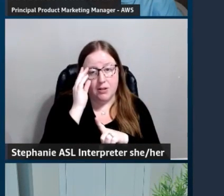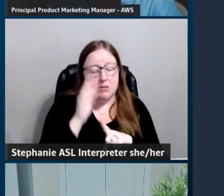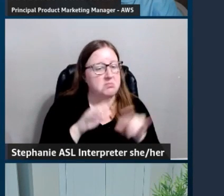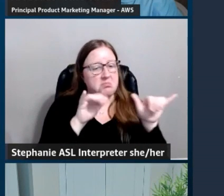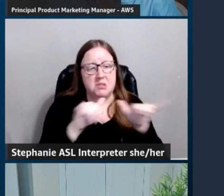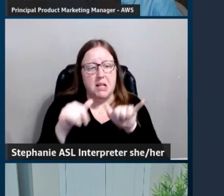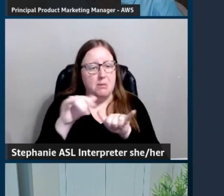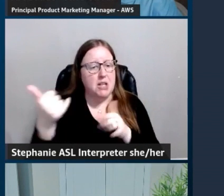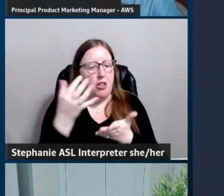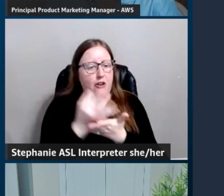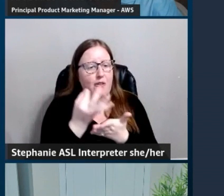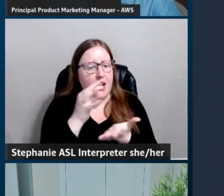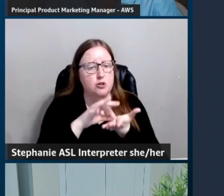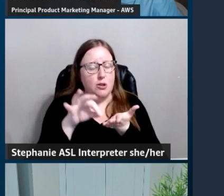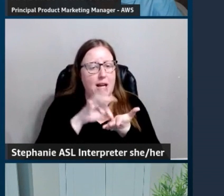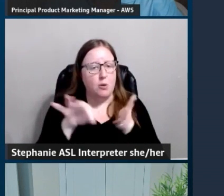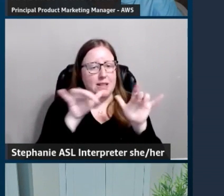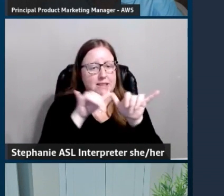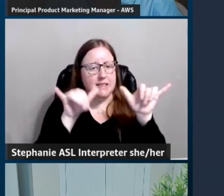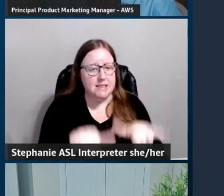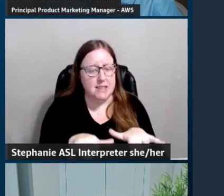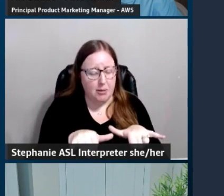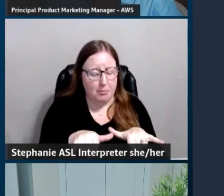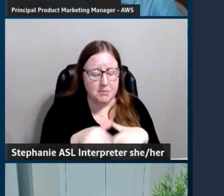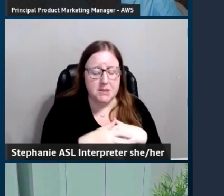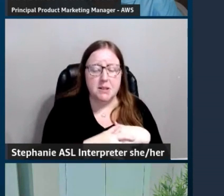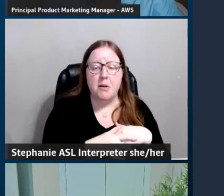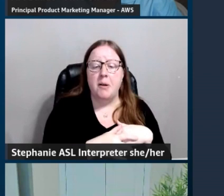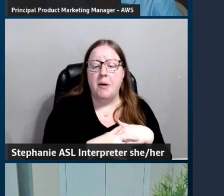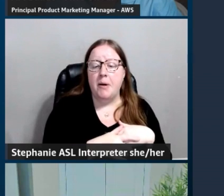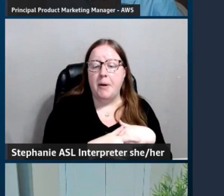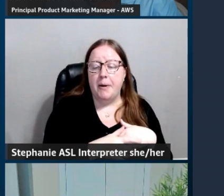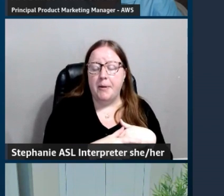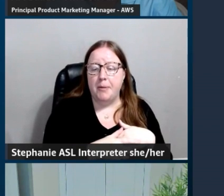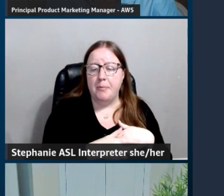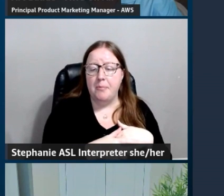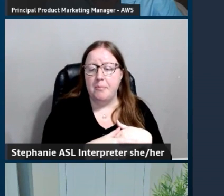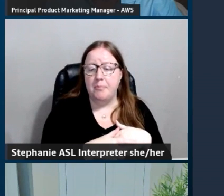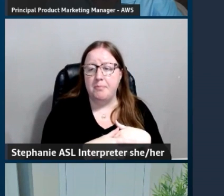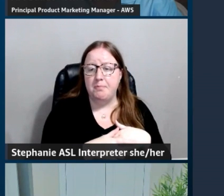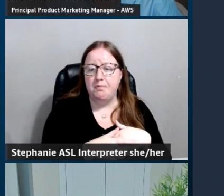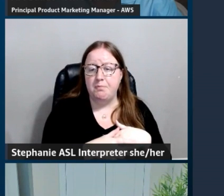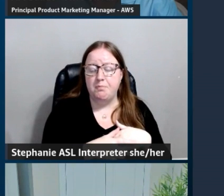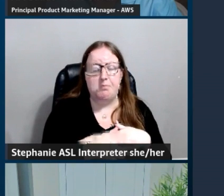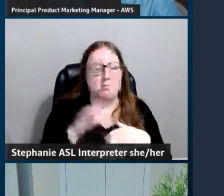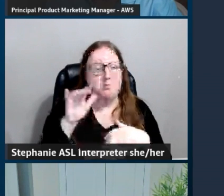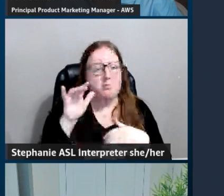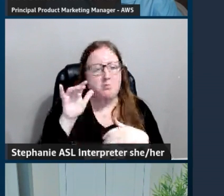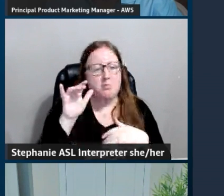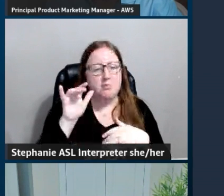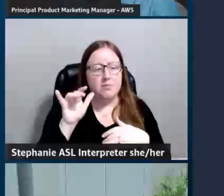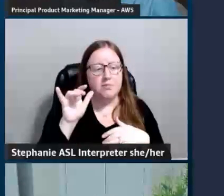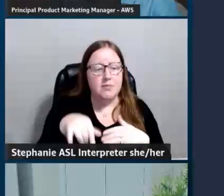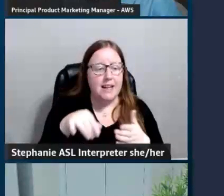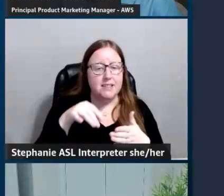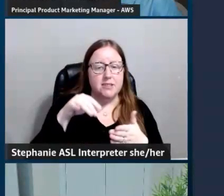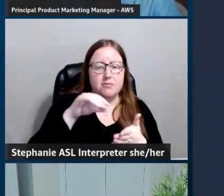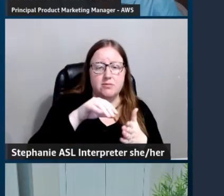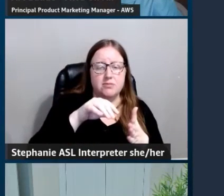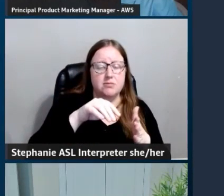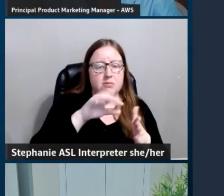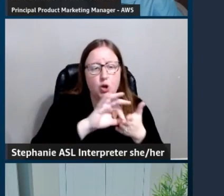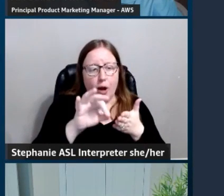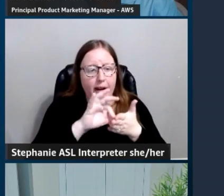financial accounting systems, ledgers, and so on. It's basically debits and credits of